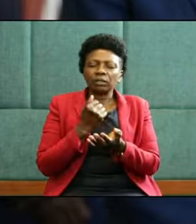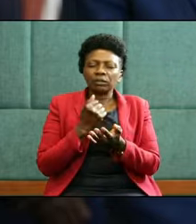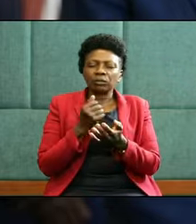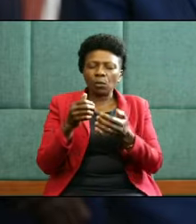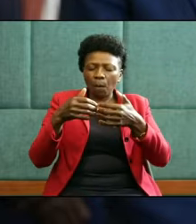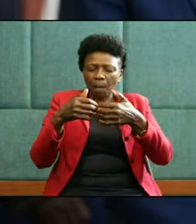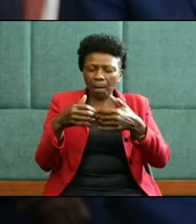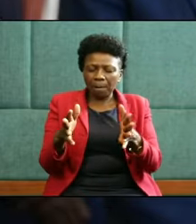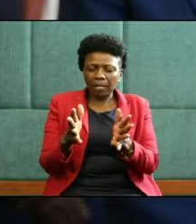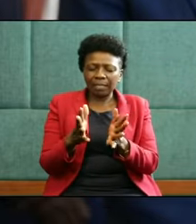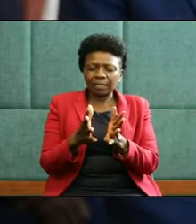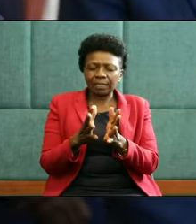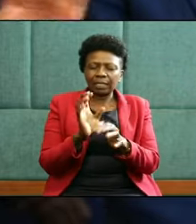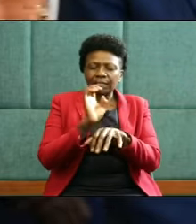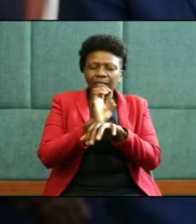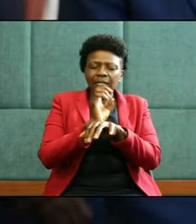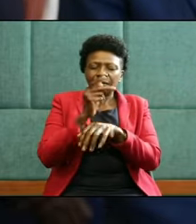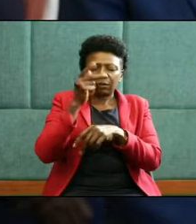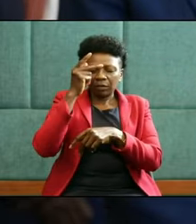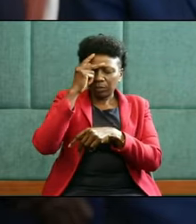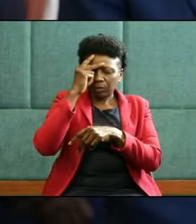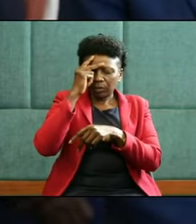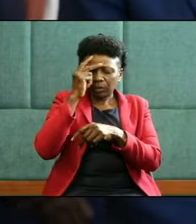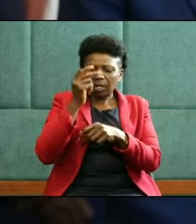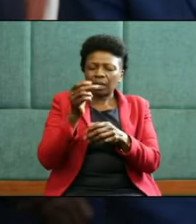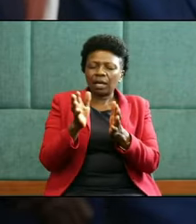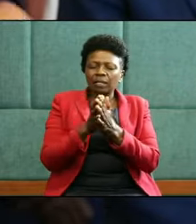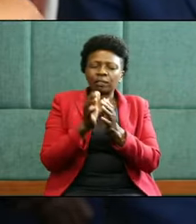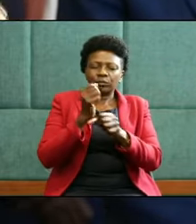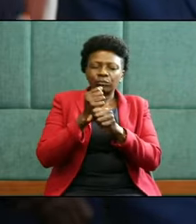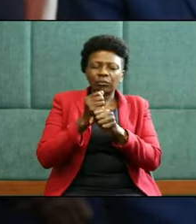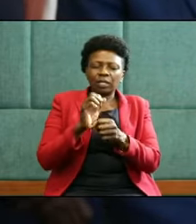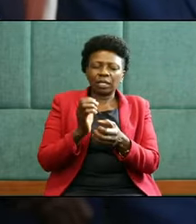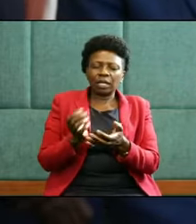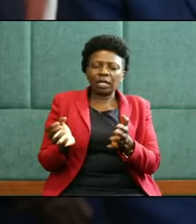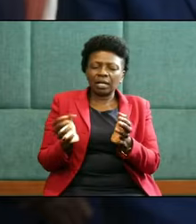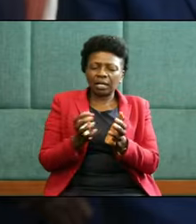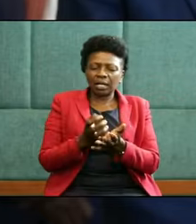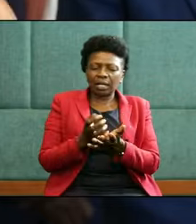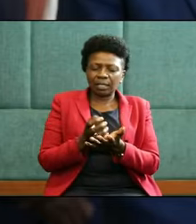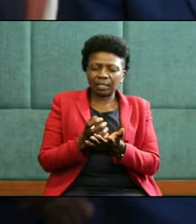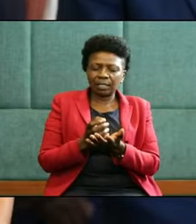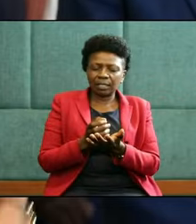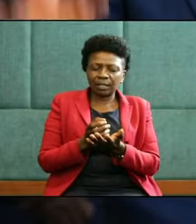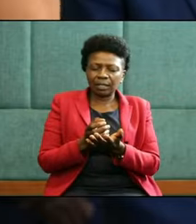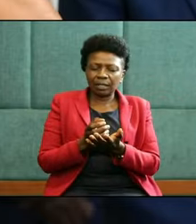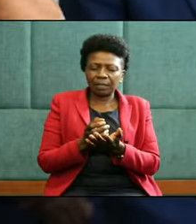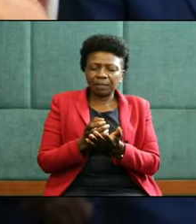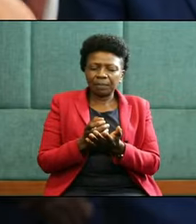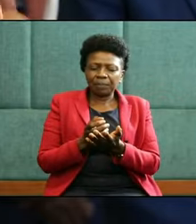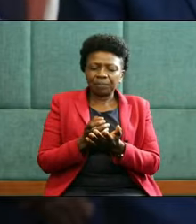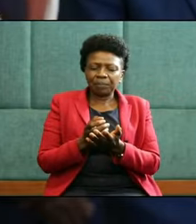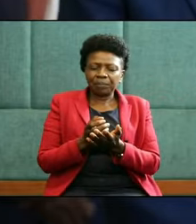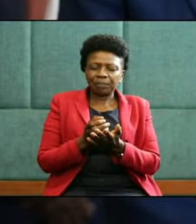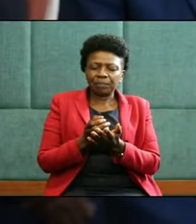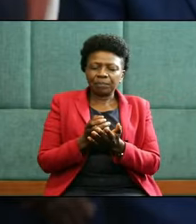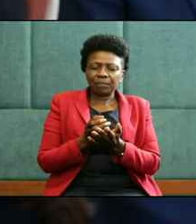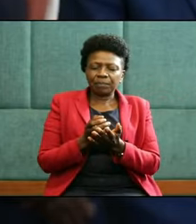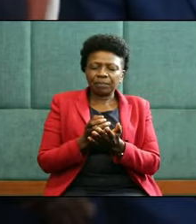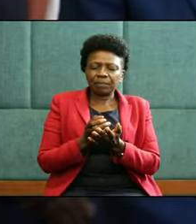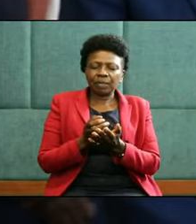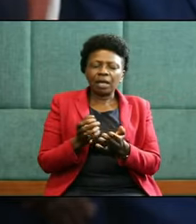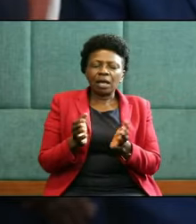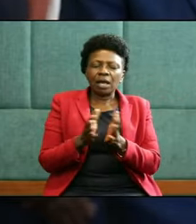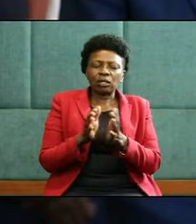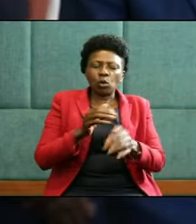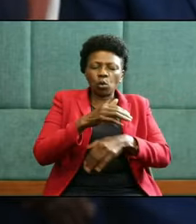church for the working class, a church for those who are not just native, they also from other nations that are here